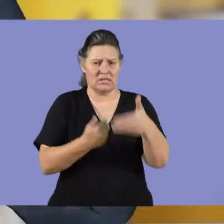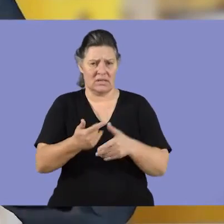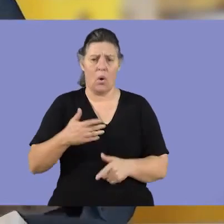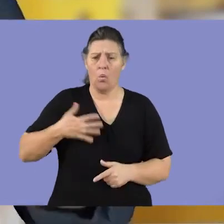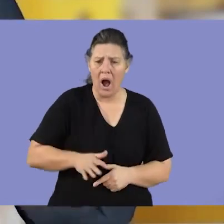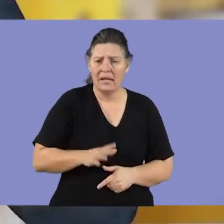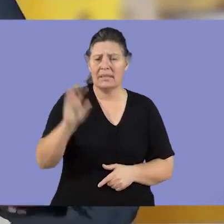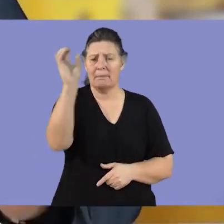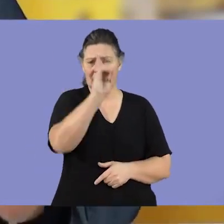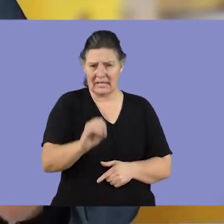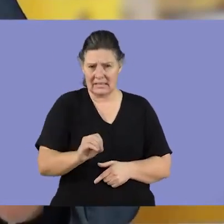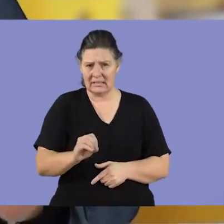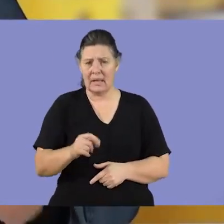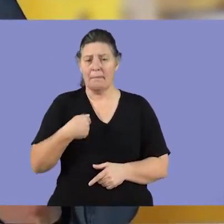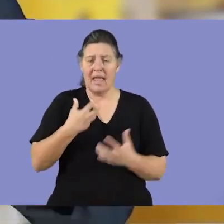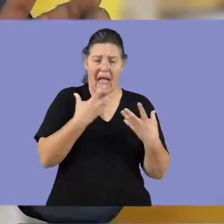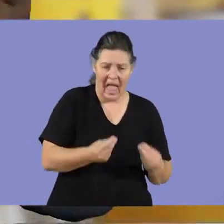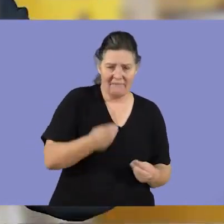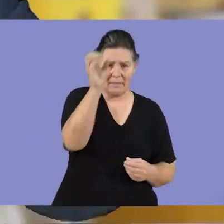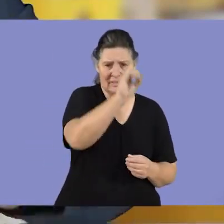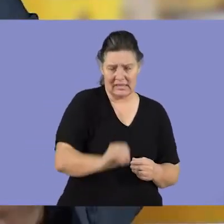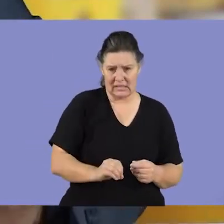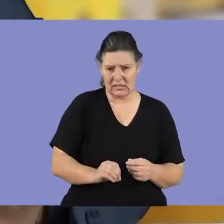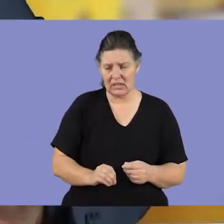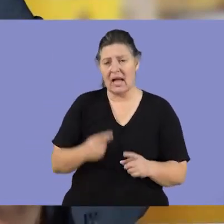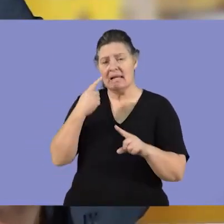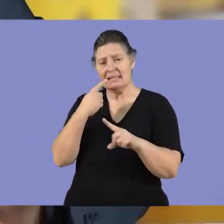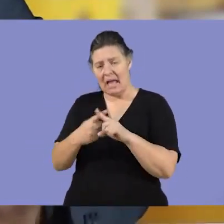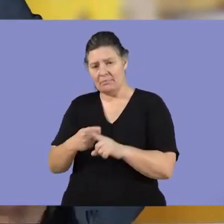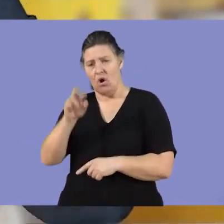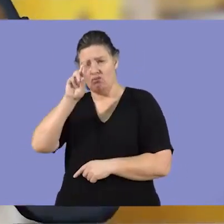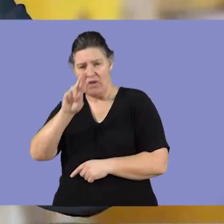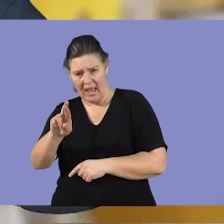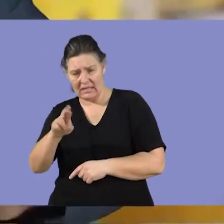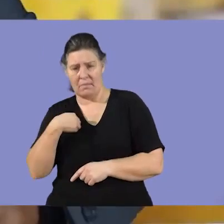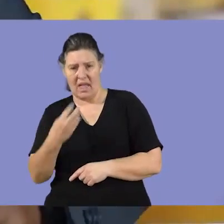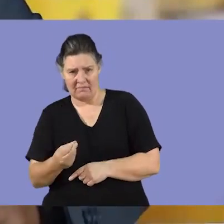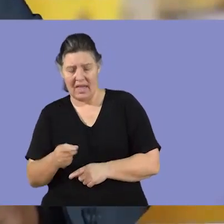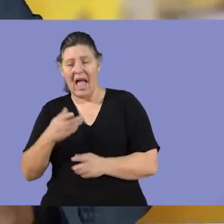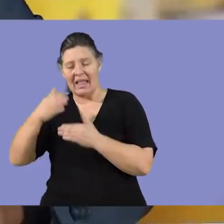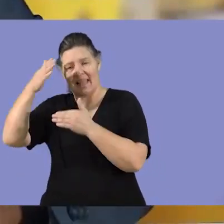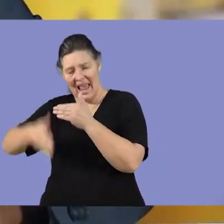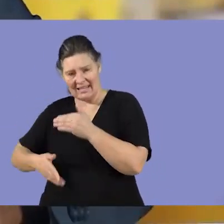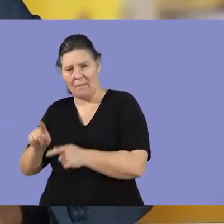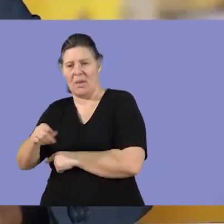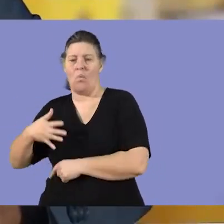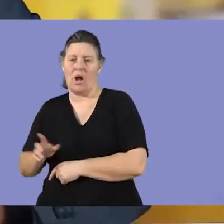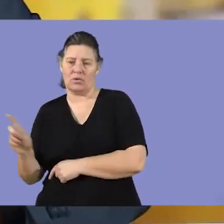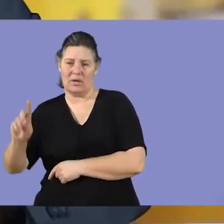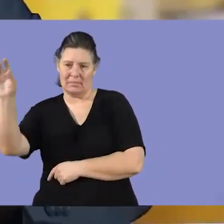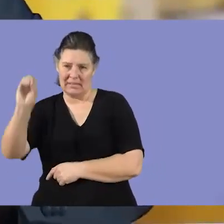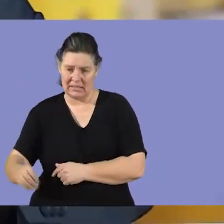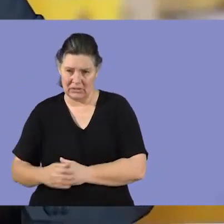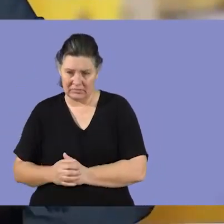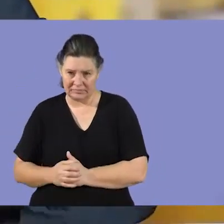is a percentage over what you have as a percentage. Multiply by what you have in rands to give you what you want as a